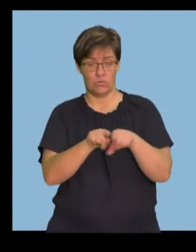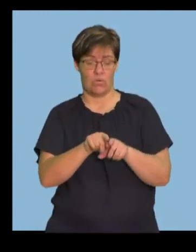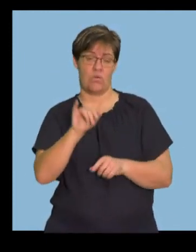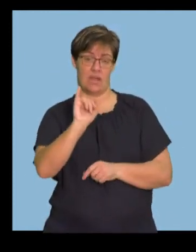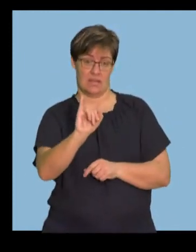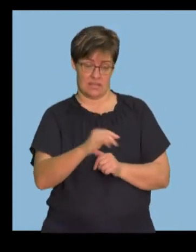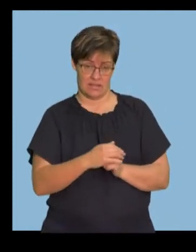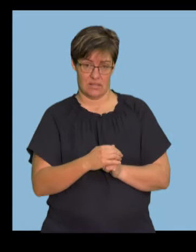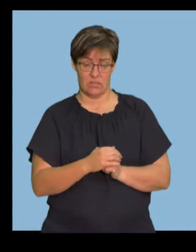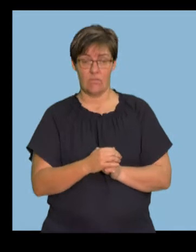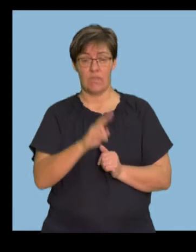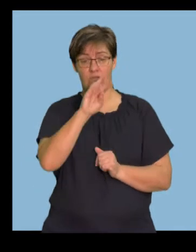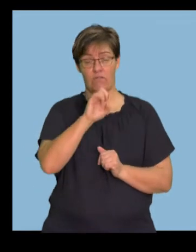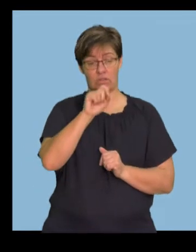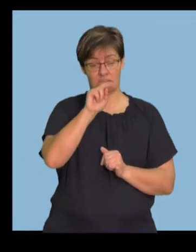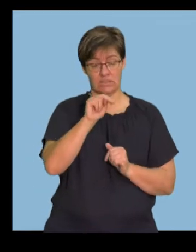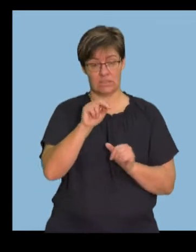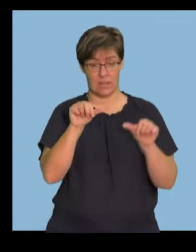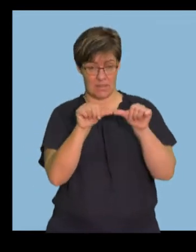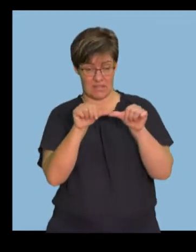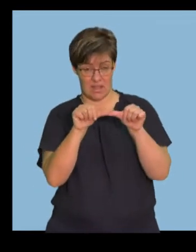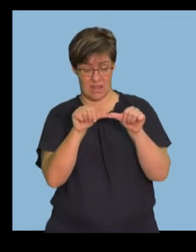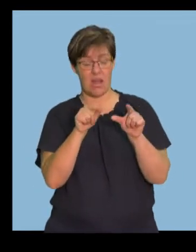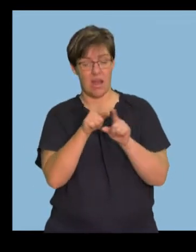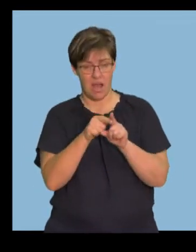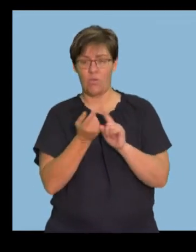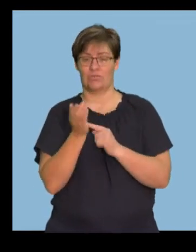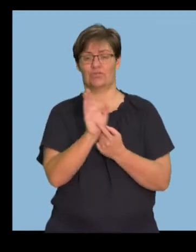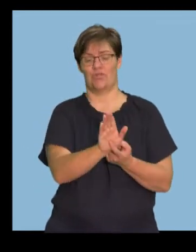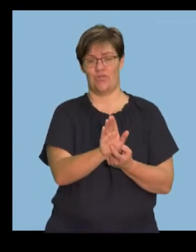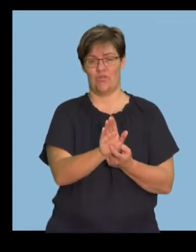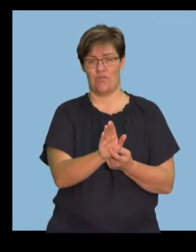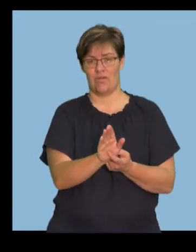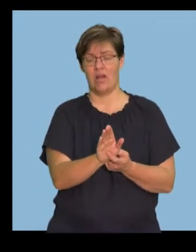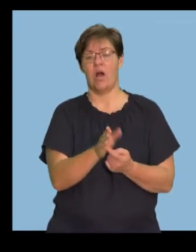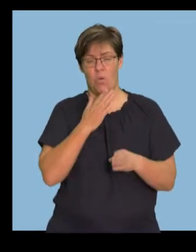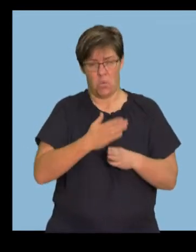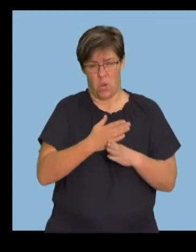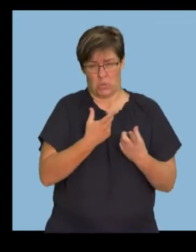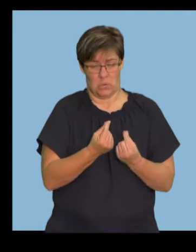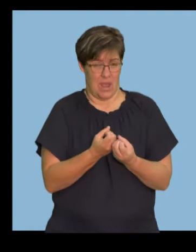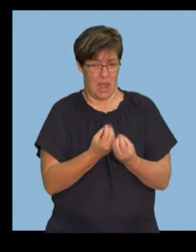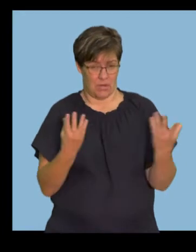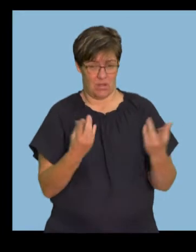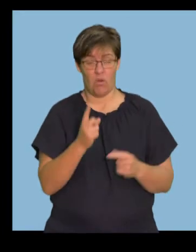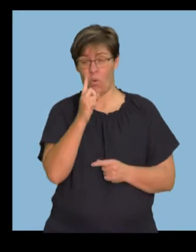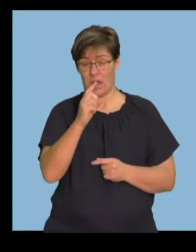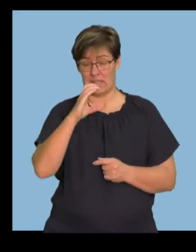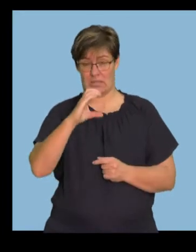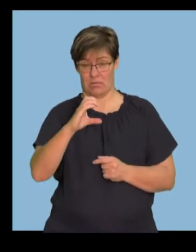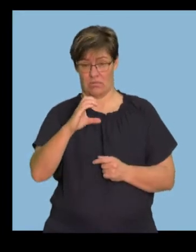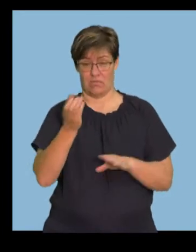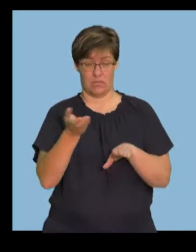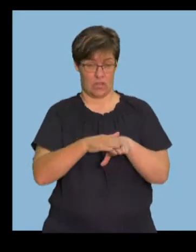So the voltmeter connected across a component will give us an indication of how much work is done per coulomb of charge across